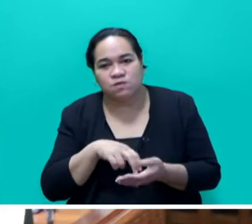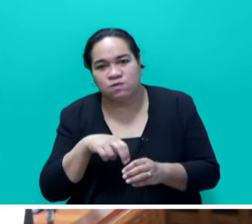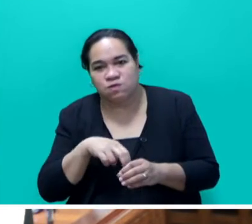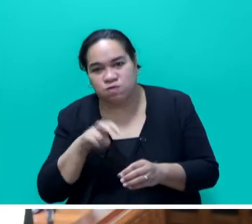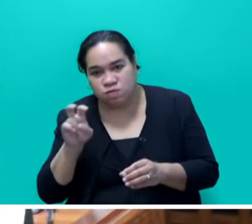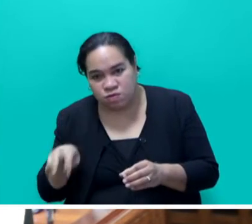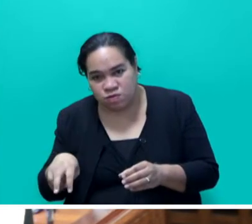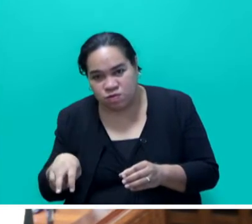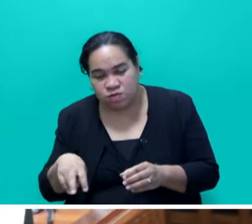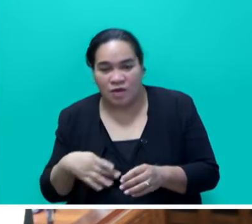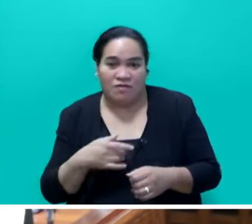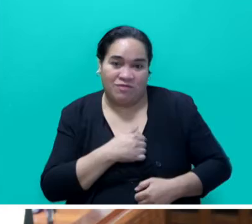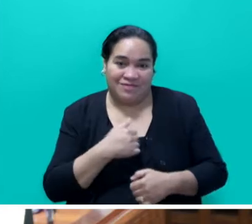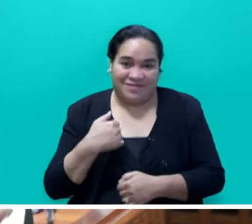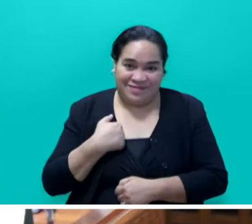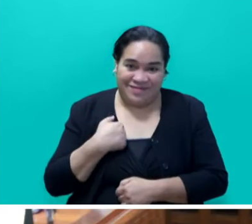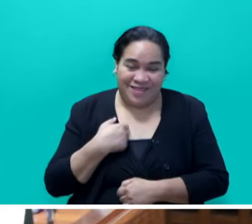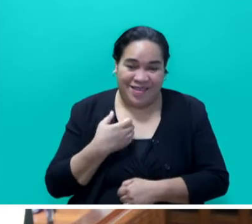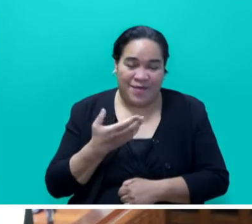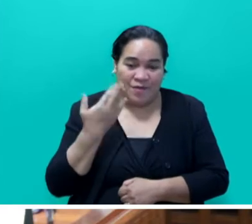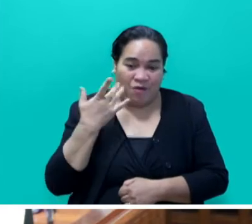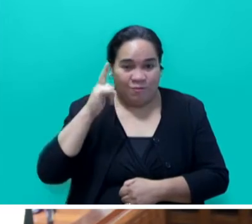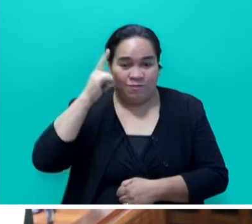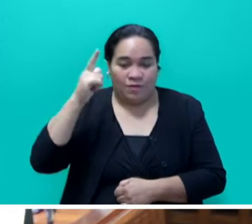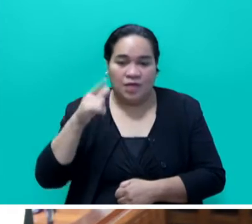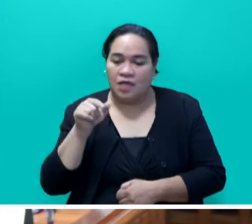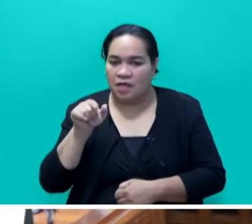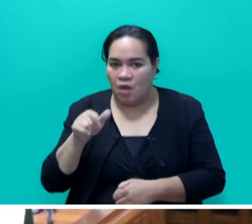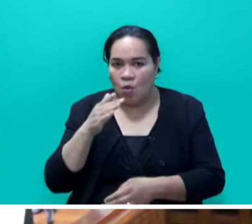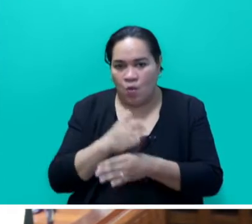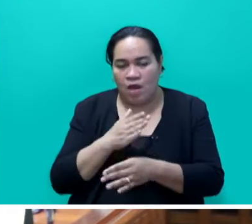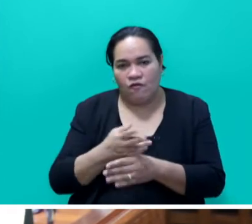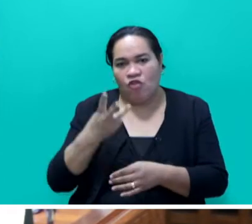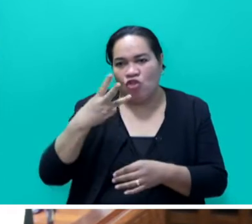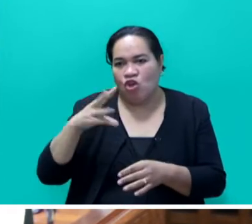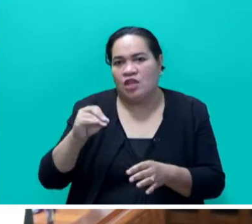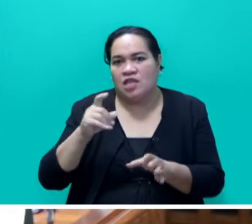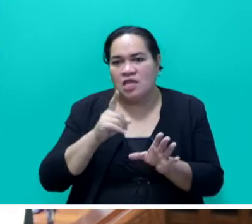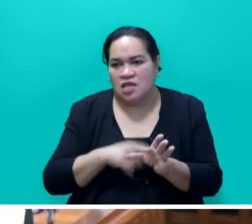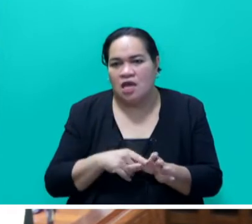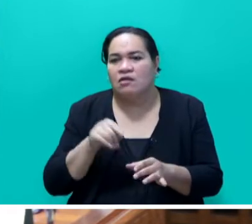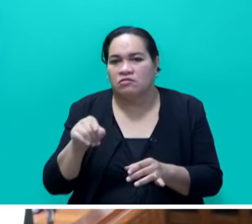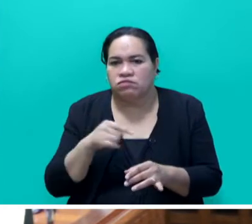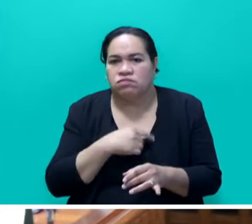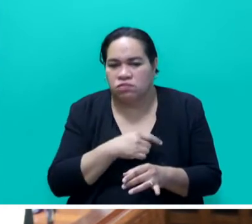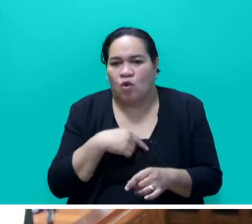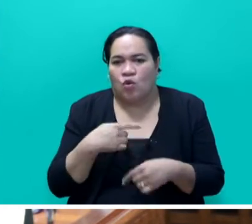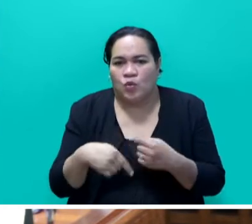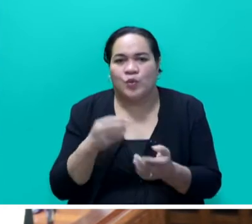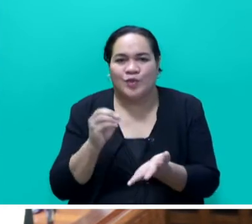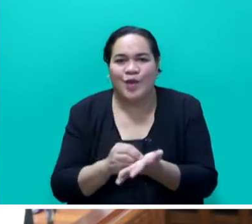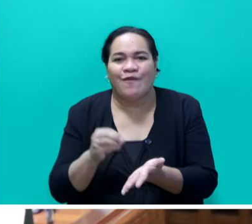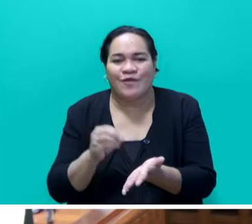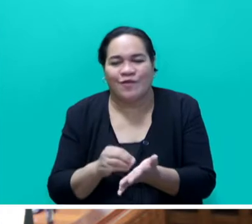for the 30 plus years of dedicated services to the forces. And I